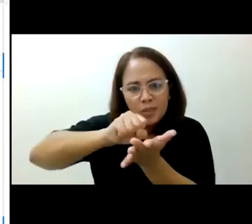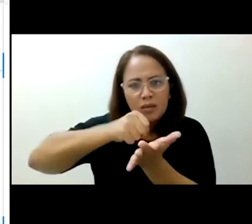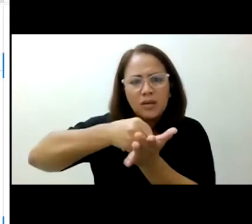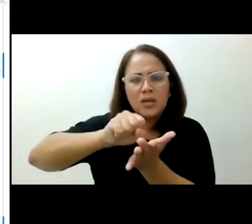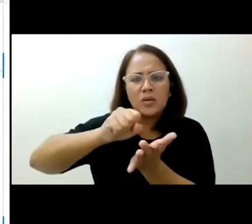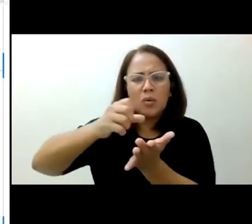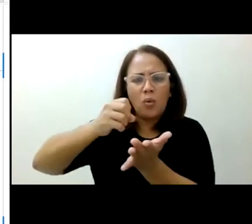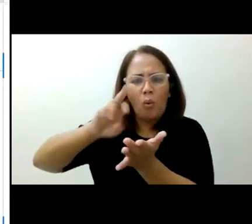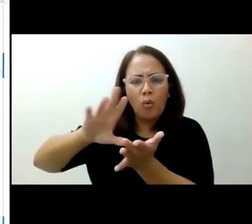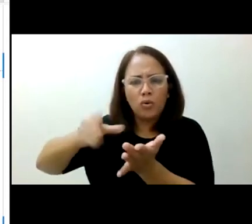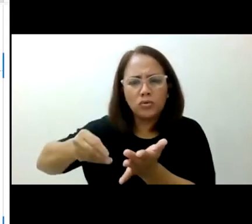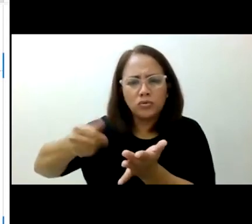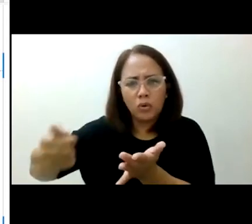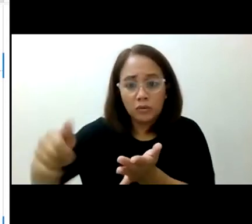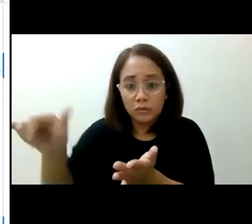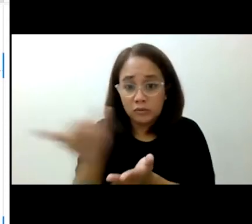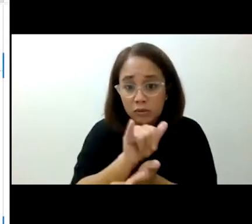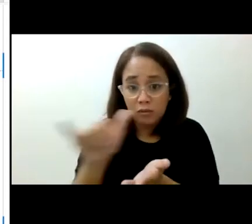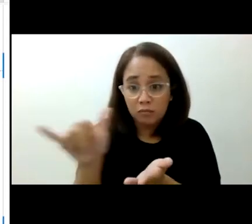sign?